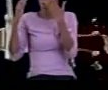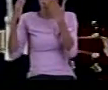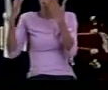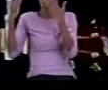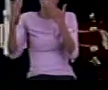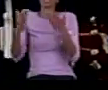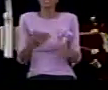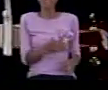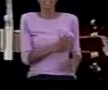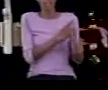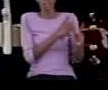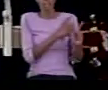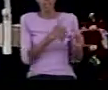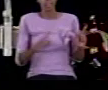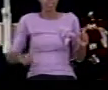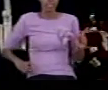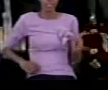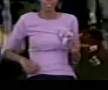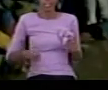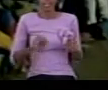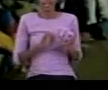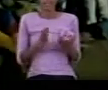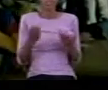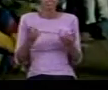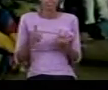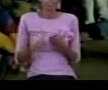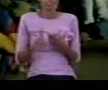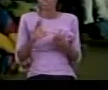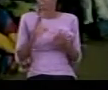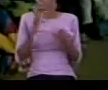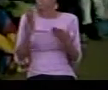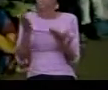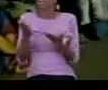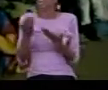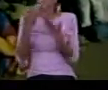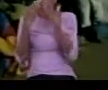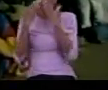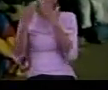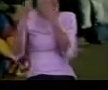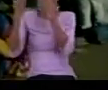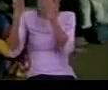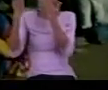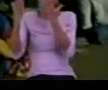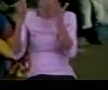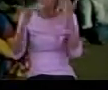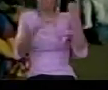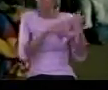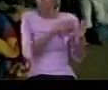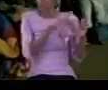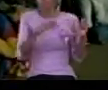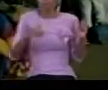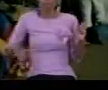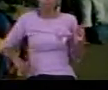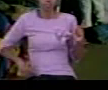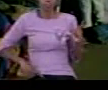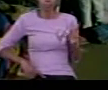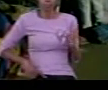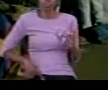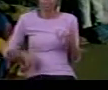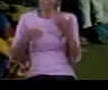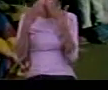Thank you, Lord. I just wanna thank you,